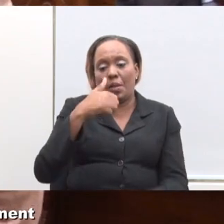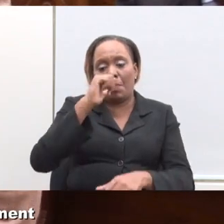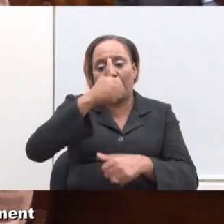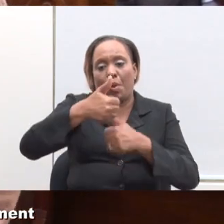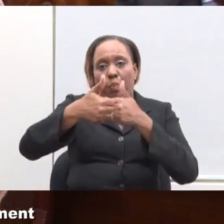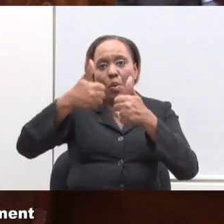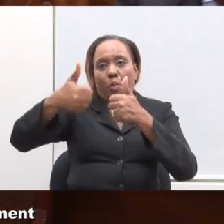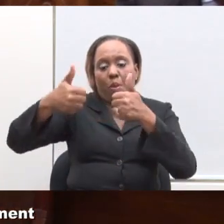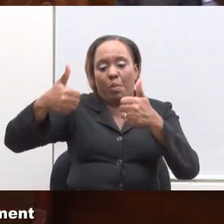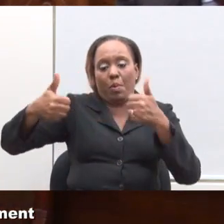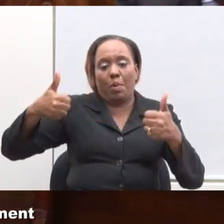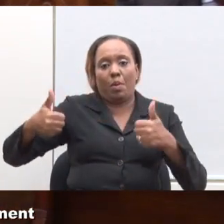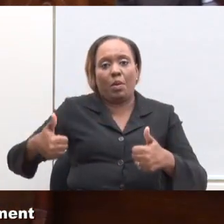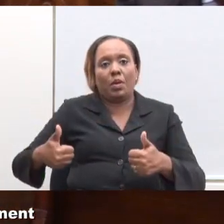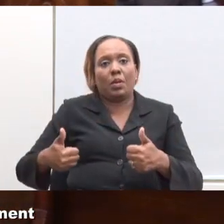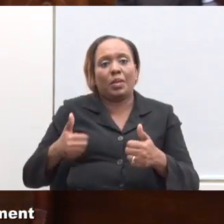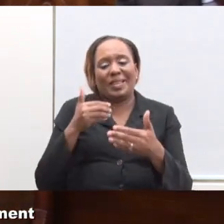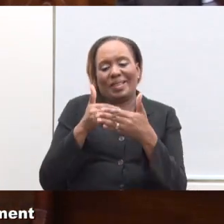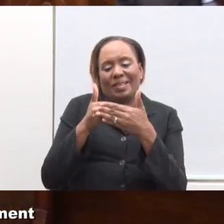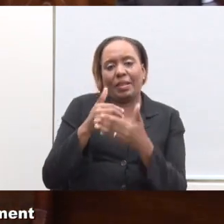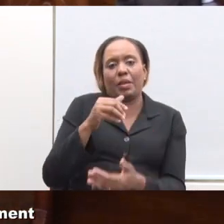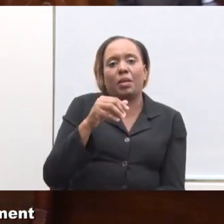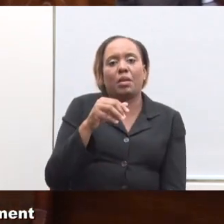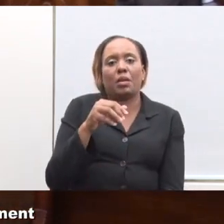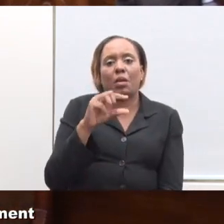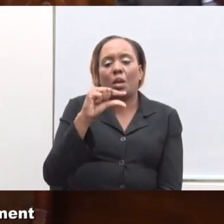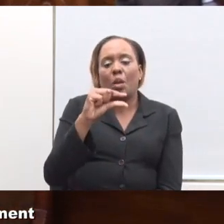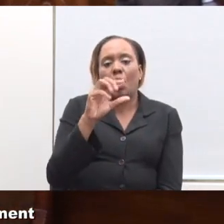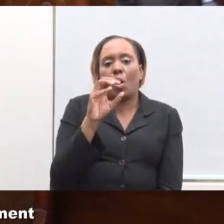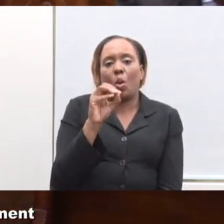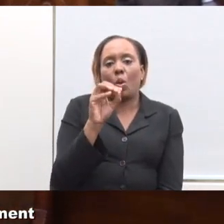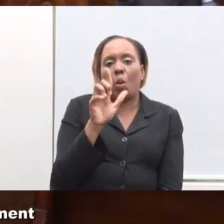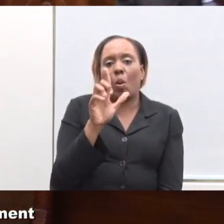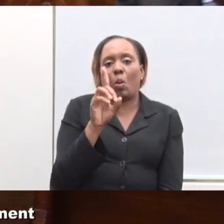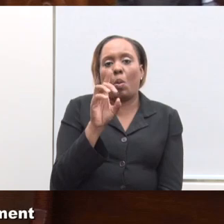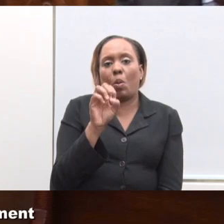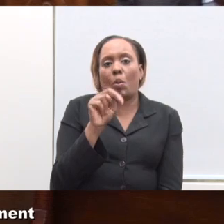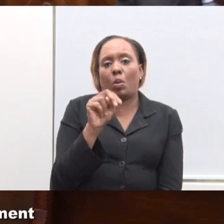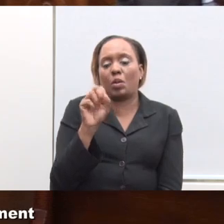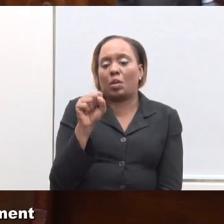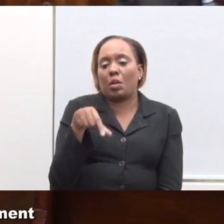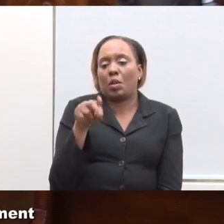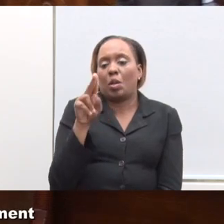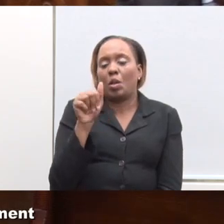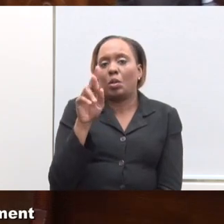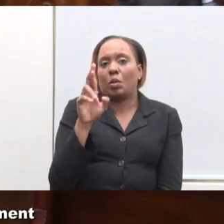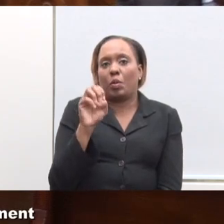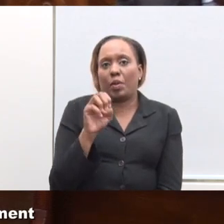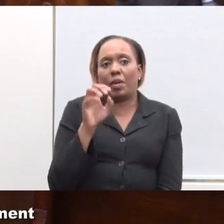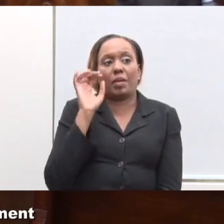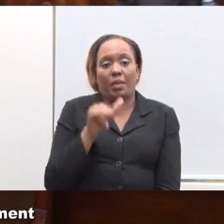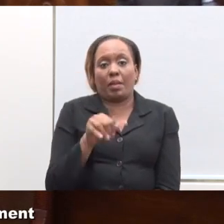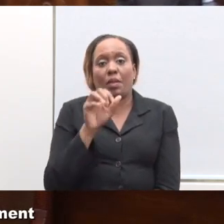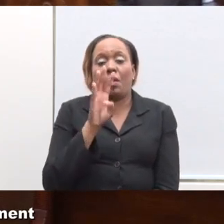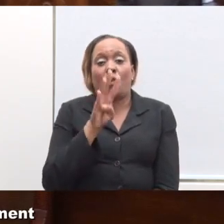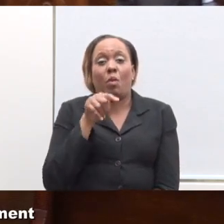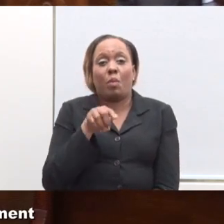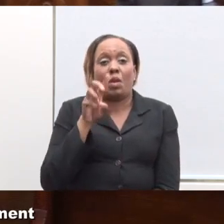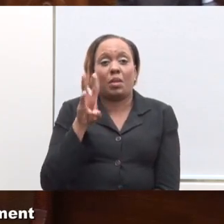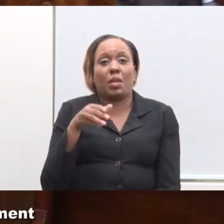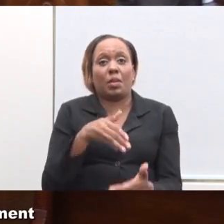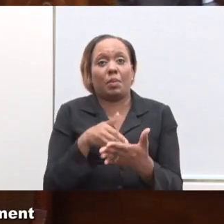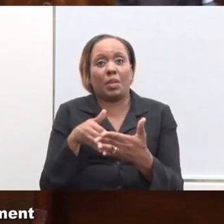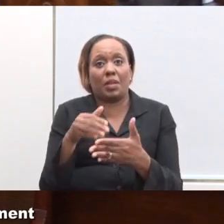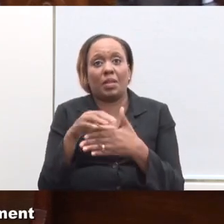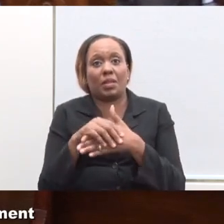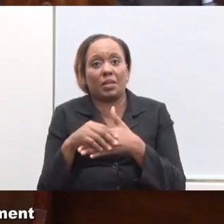back of where Golden Square was to that new site. That $4.6 million, we have already laid the